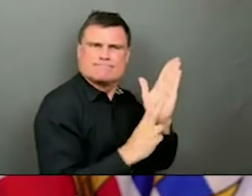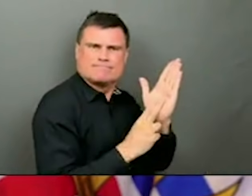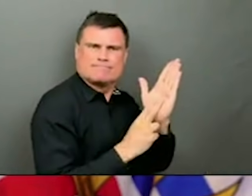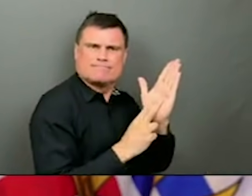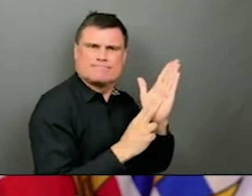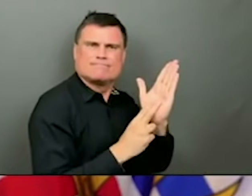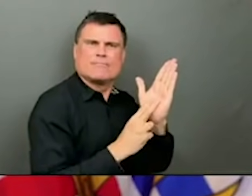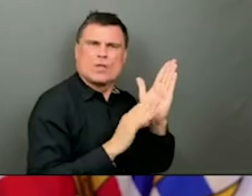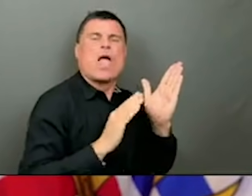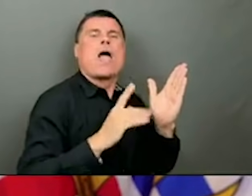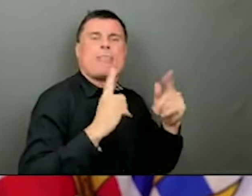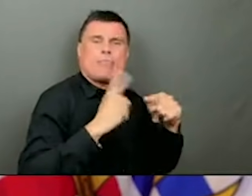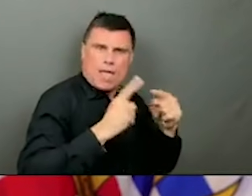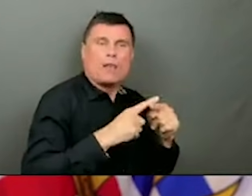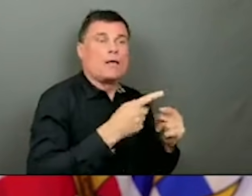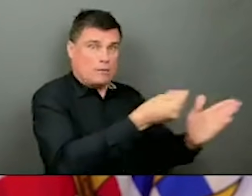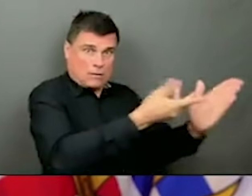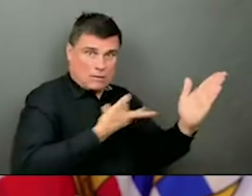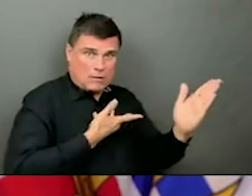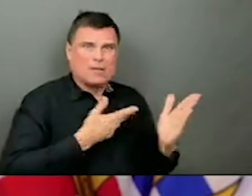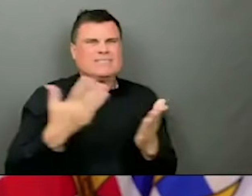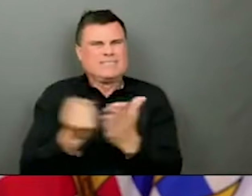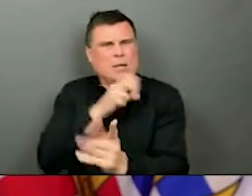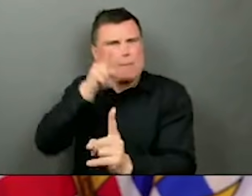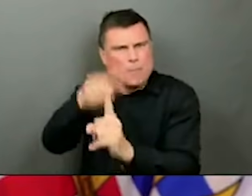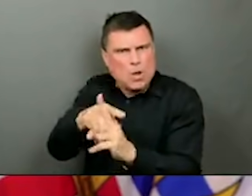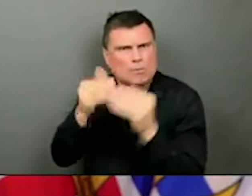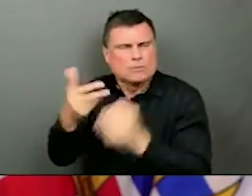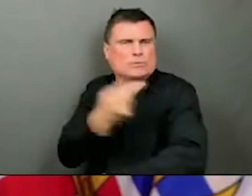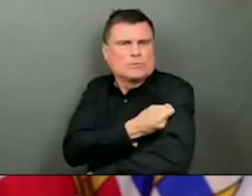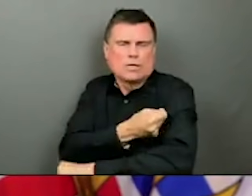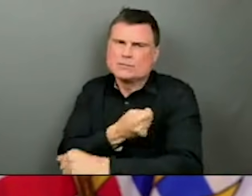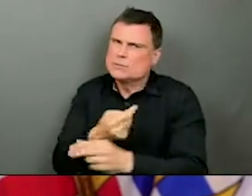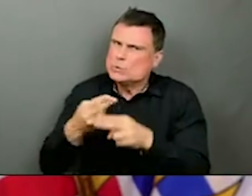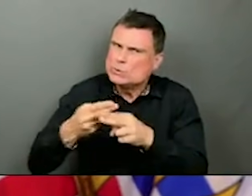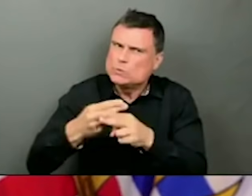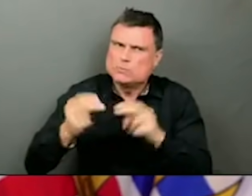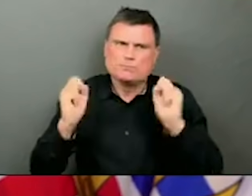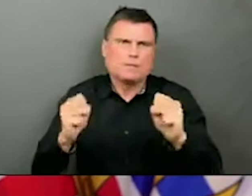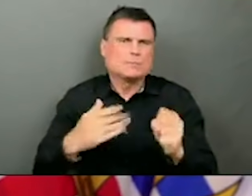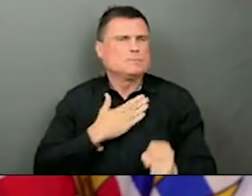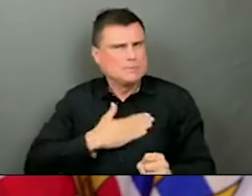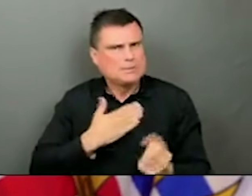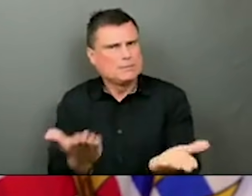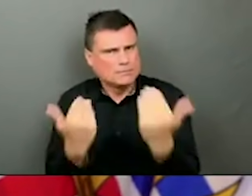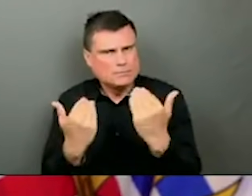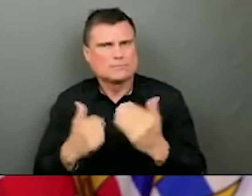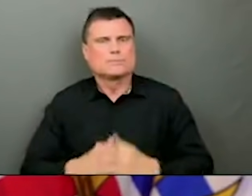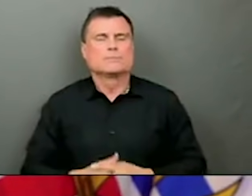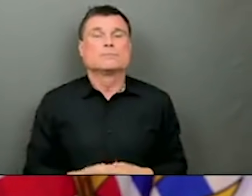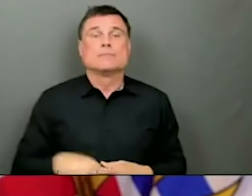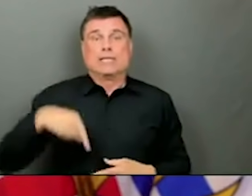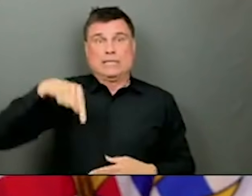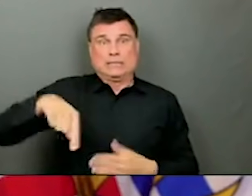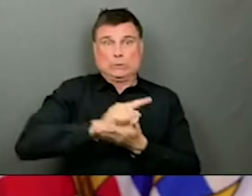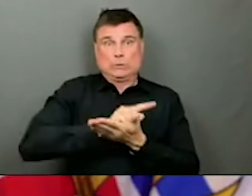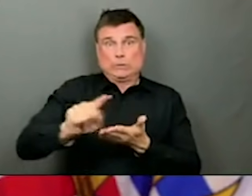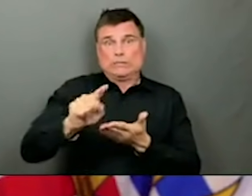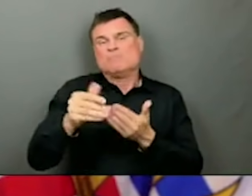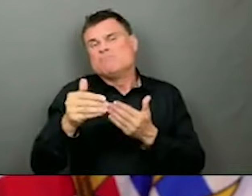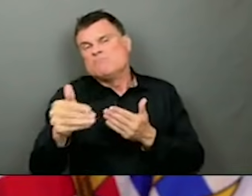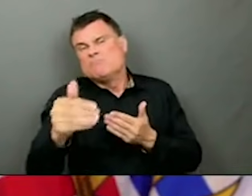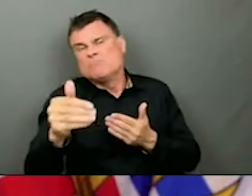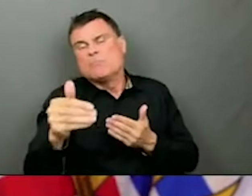dose. Later on this week, I anticipate we'll be able to share more details about vaccine availability for